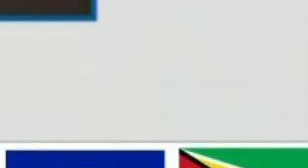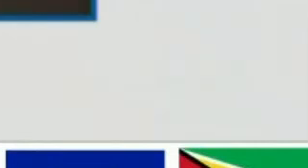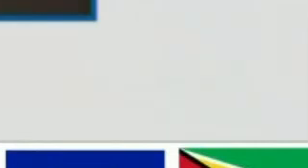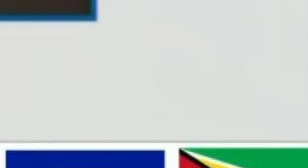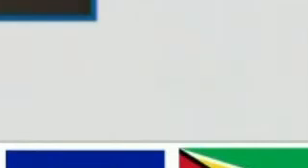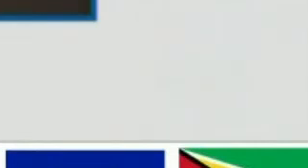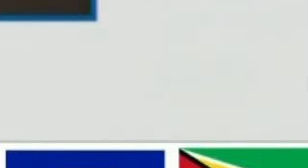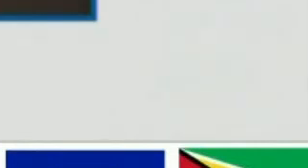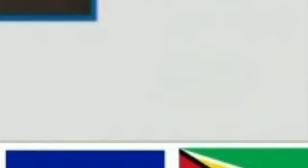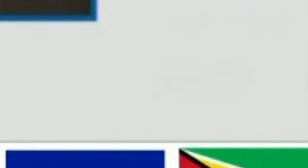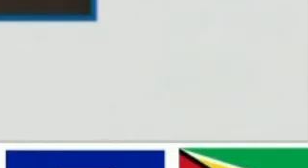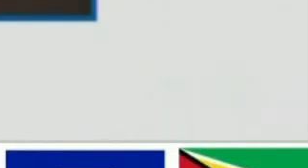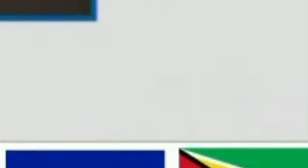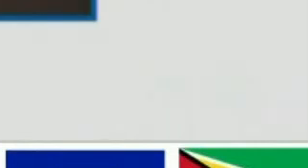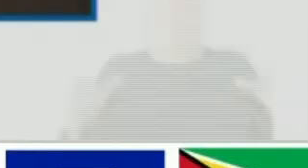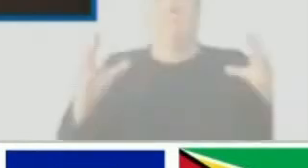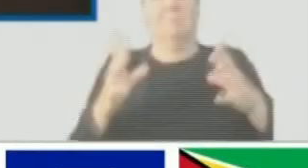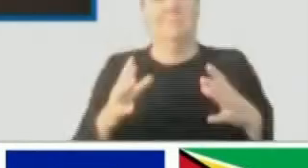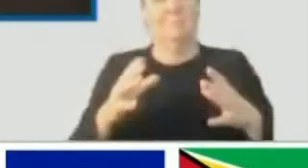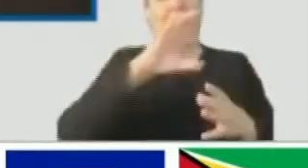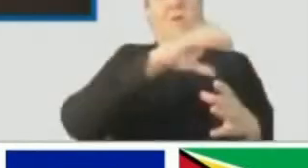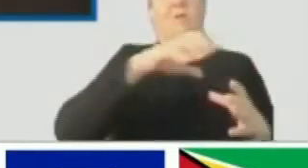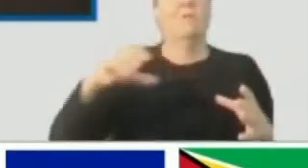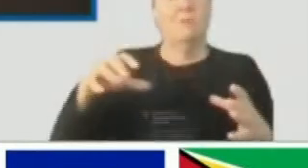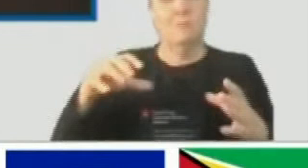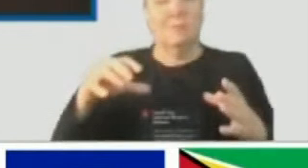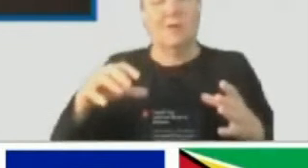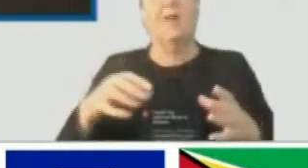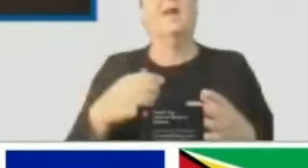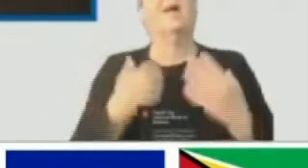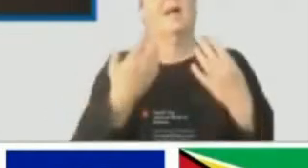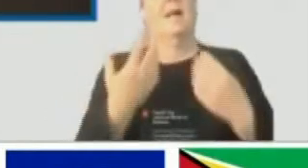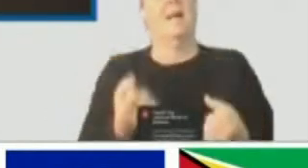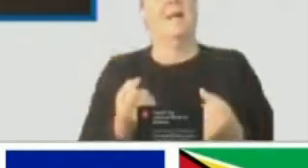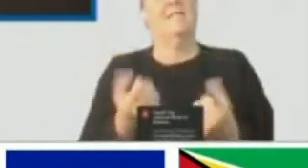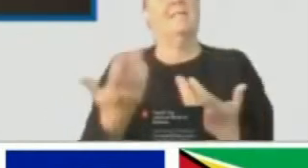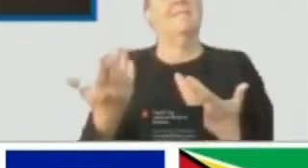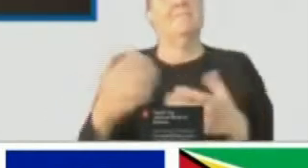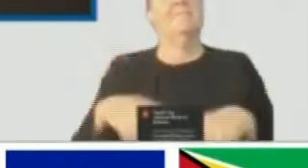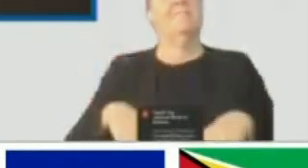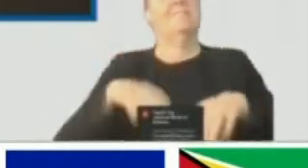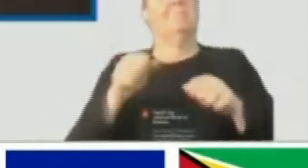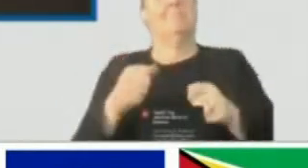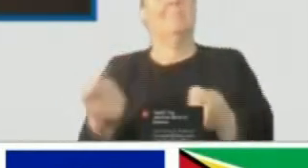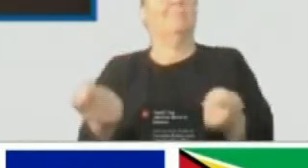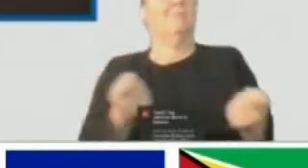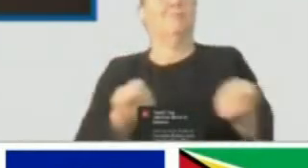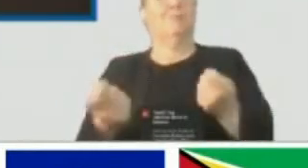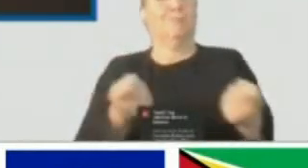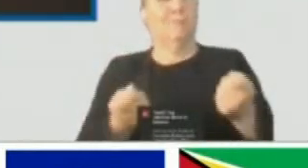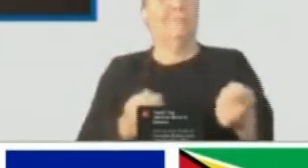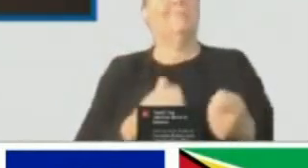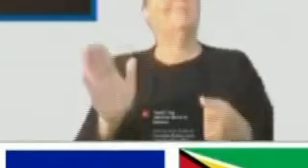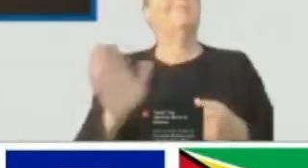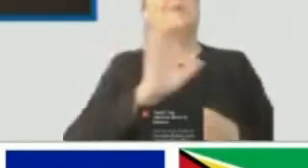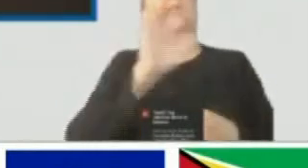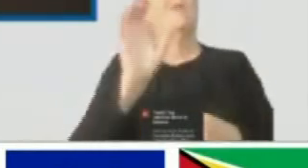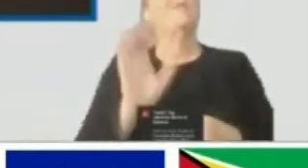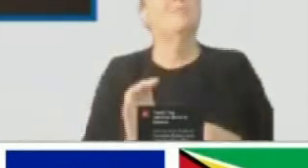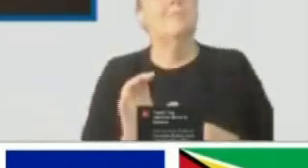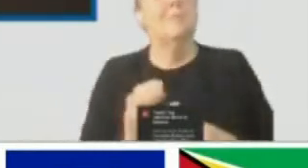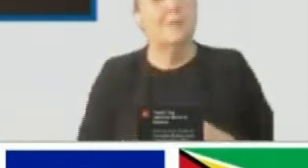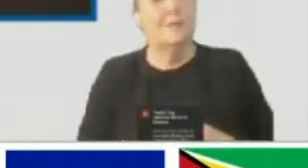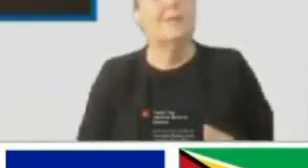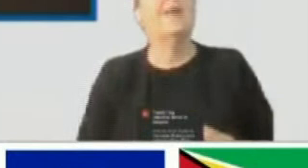by a Caribbean country. And so it is an extreme pleasure to introduce at this time the Prime Minister